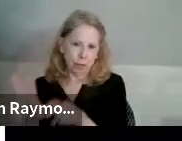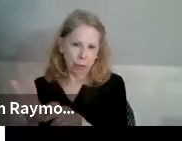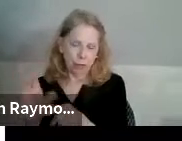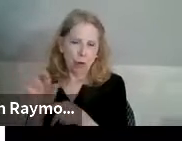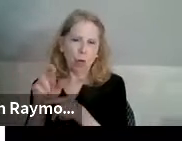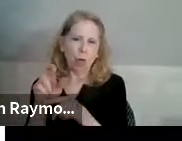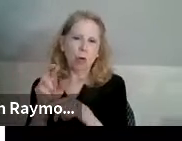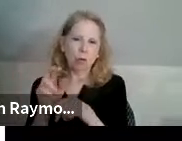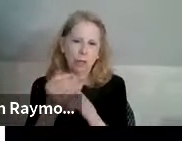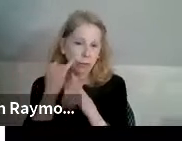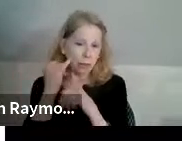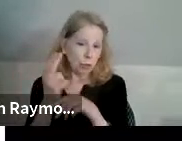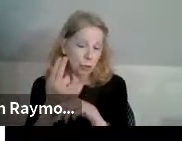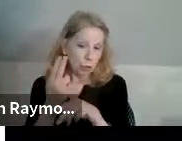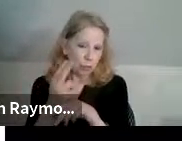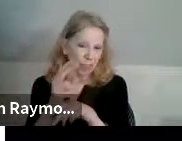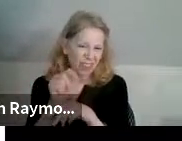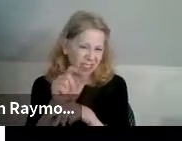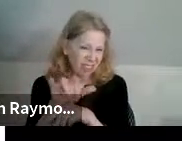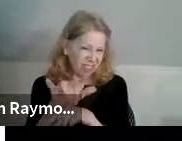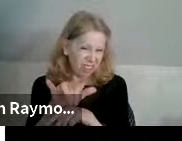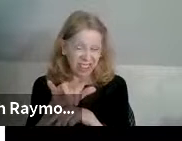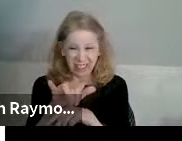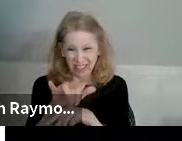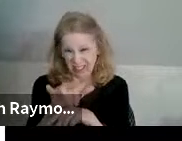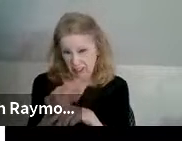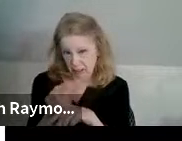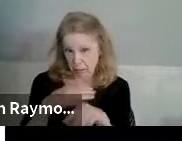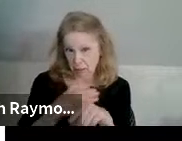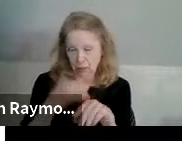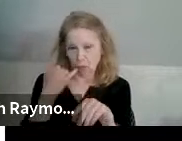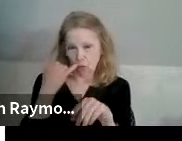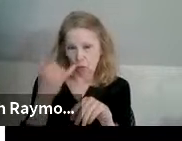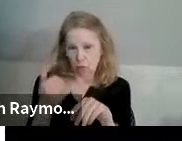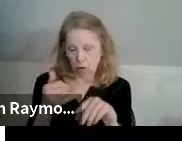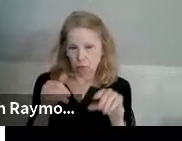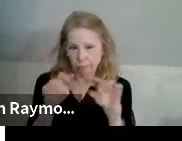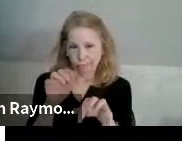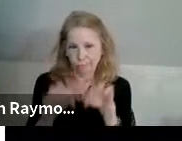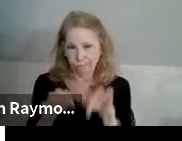1-800-872-2253. If you're using a TTY, please call at